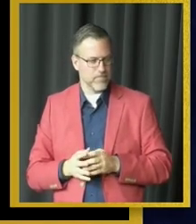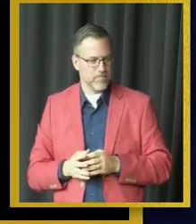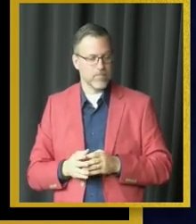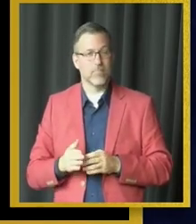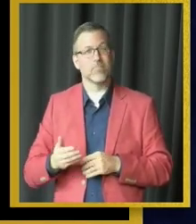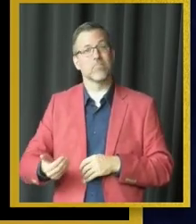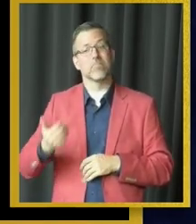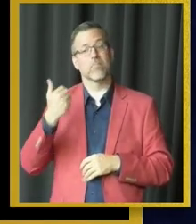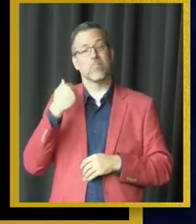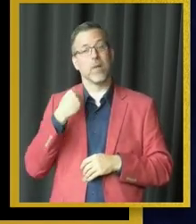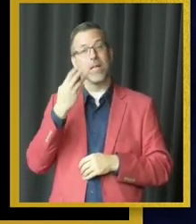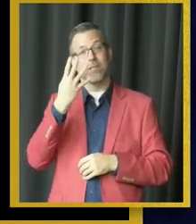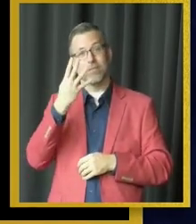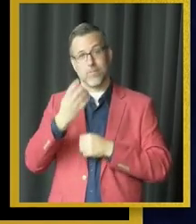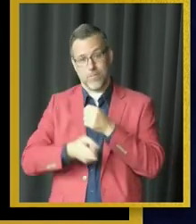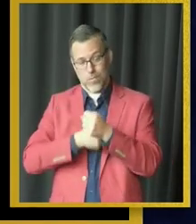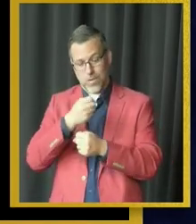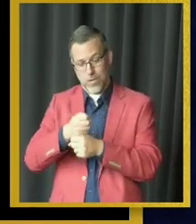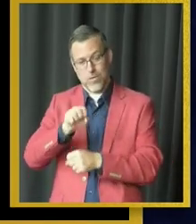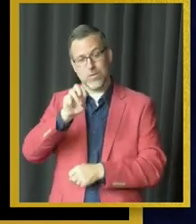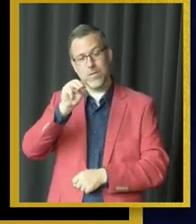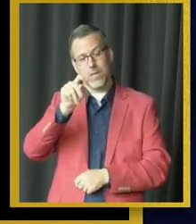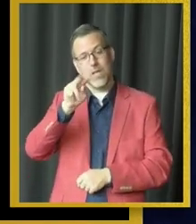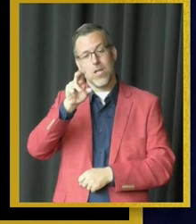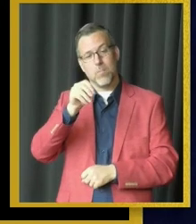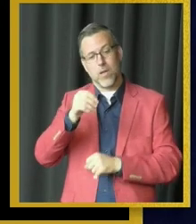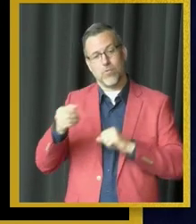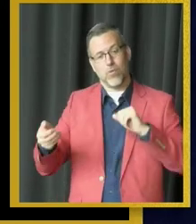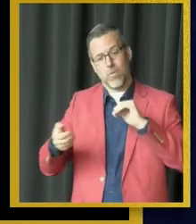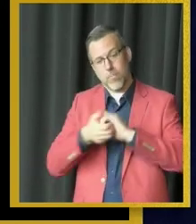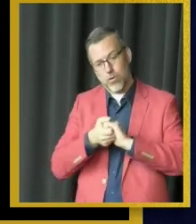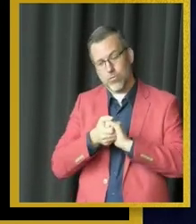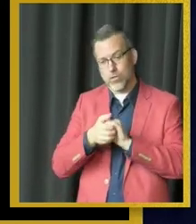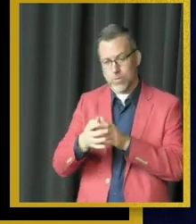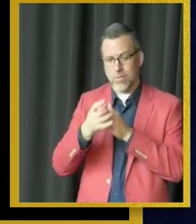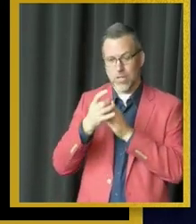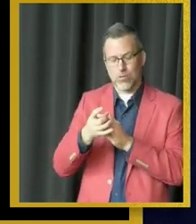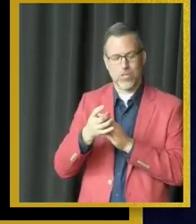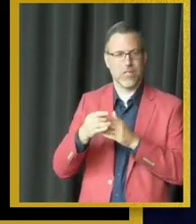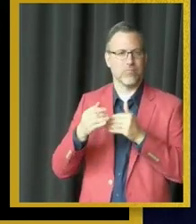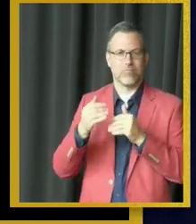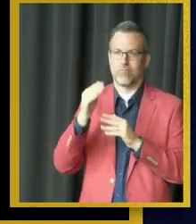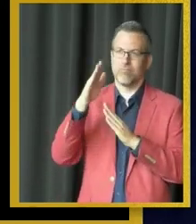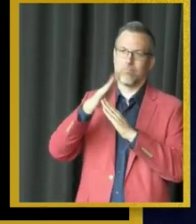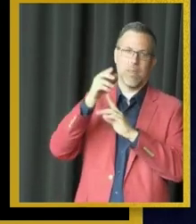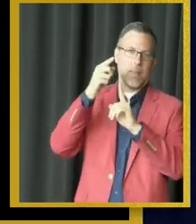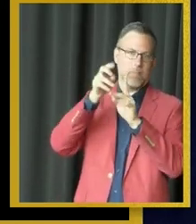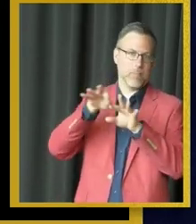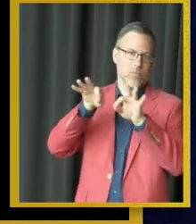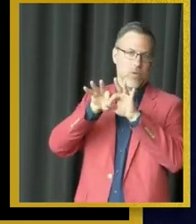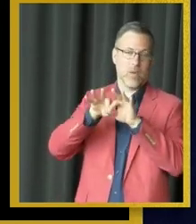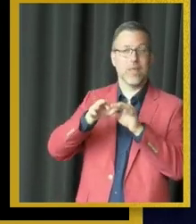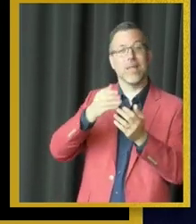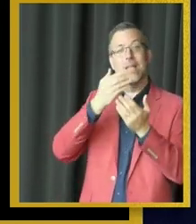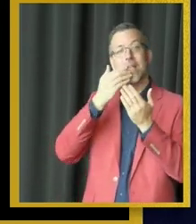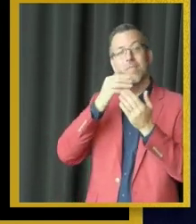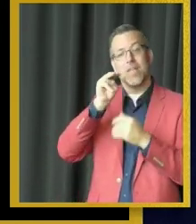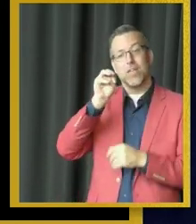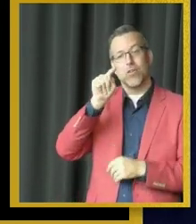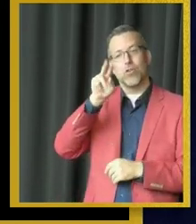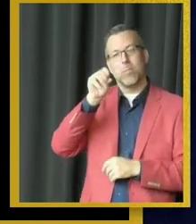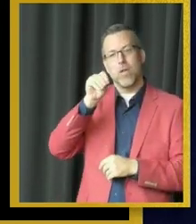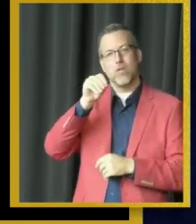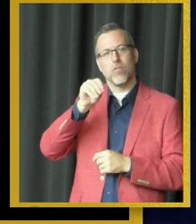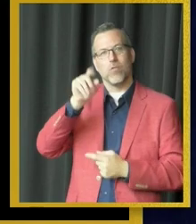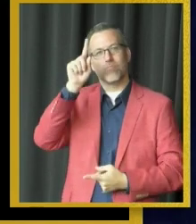Over the last 4 years, Metro's partnership and leadership has been key. Thanks to Metro, we're cutting